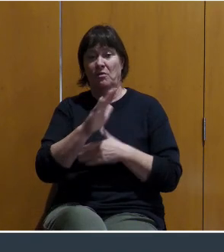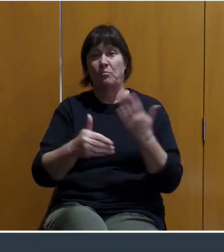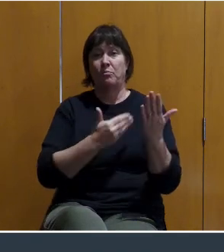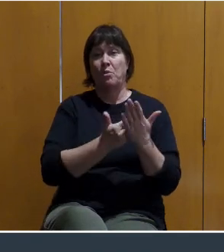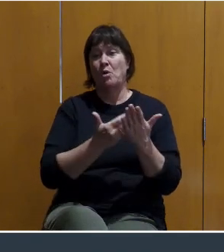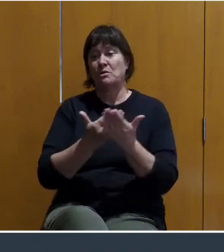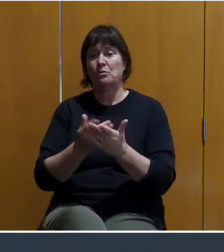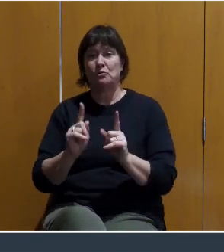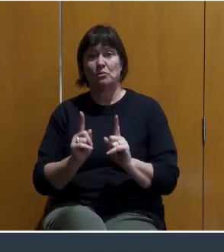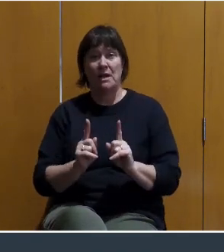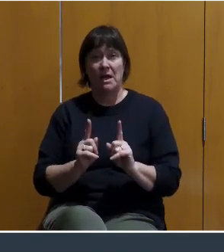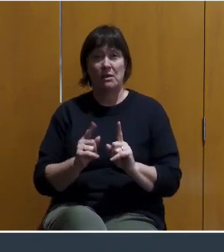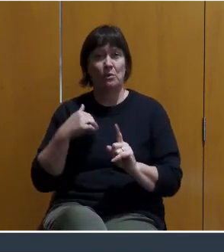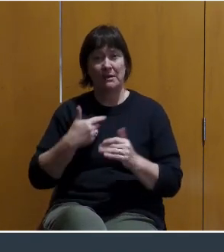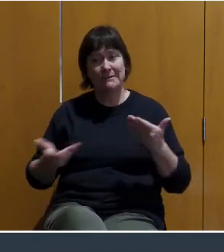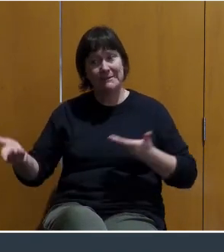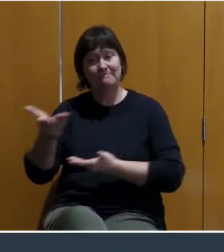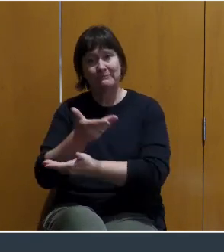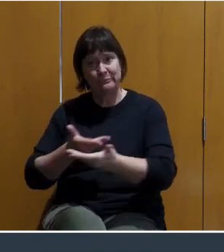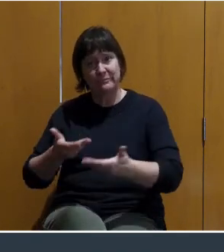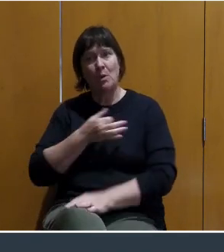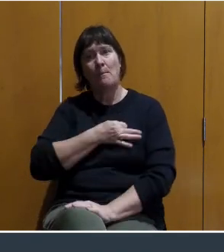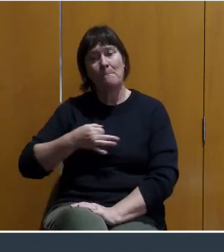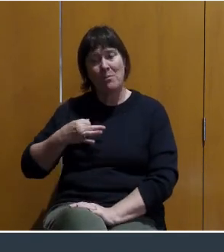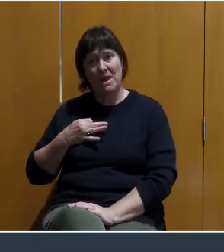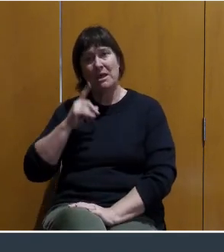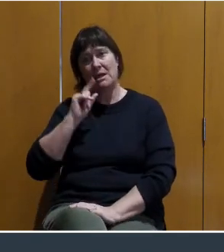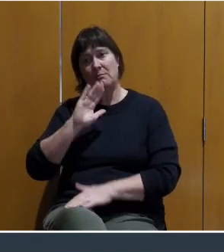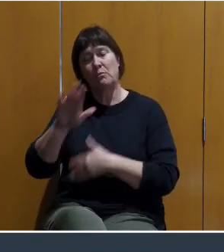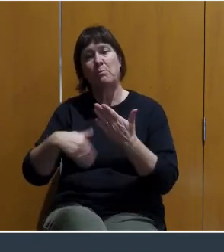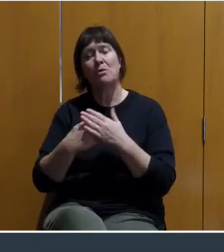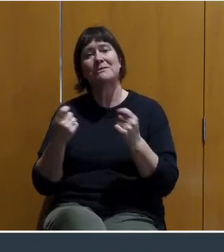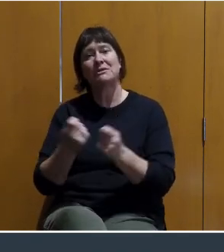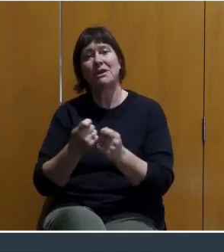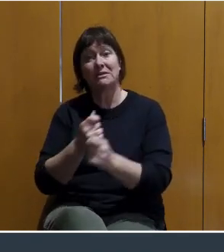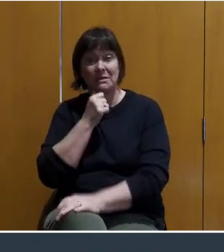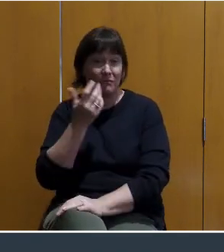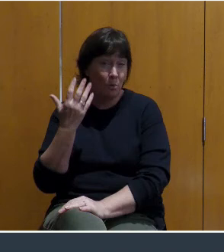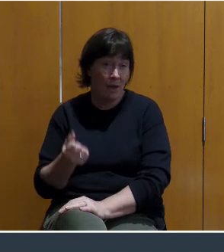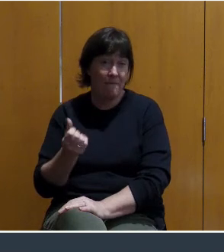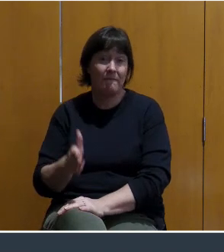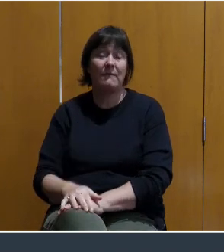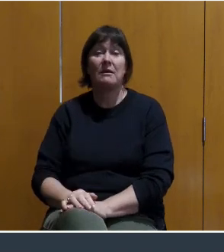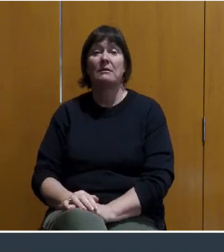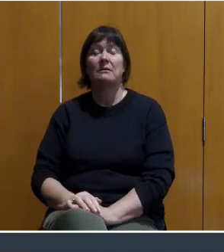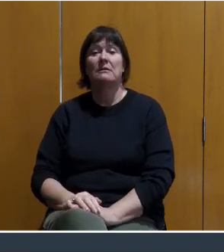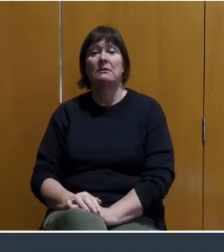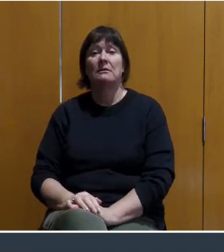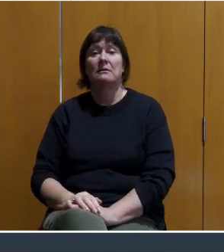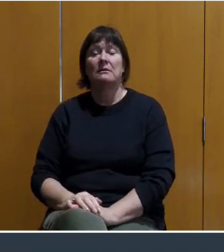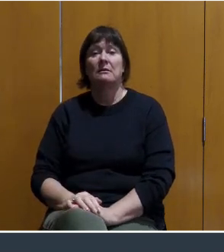will leave Mayor to propose those changes, if any, for your consideration. But